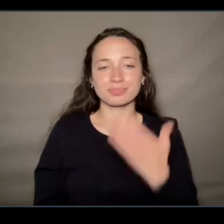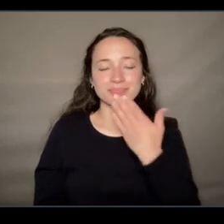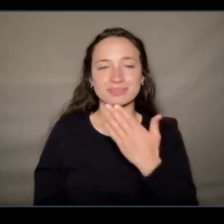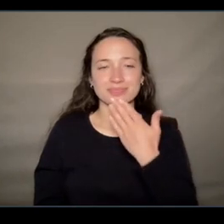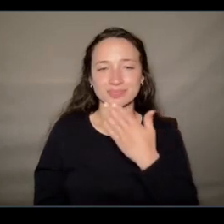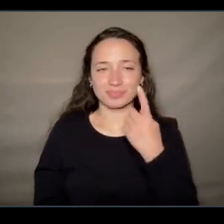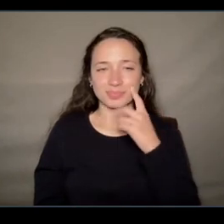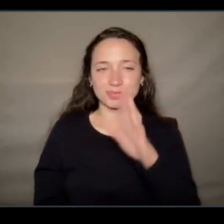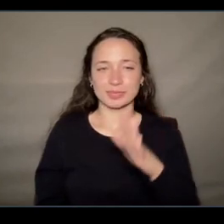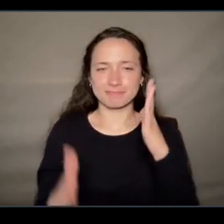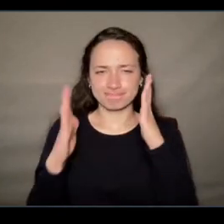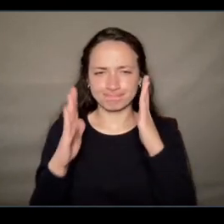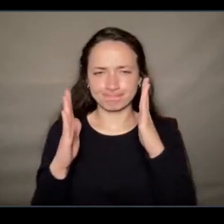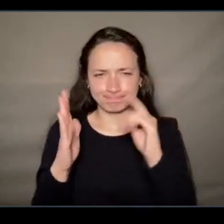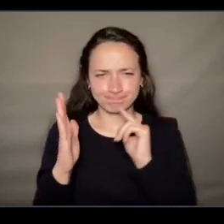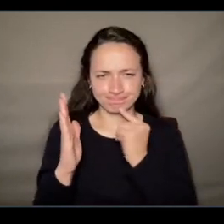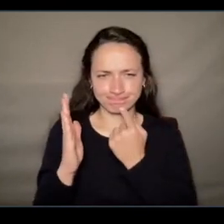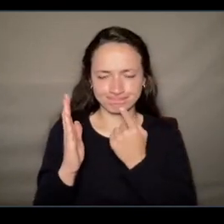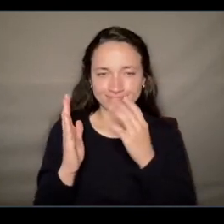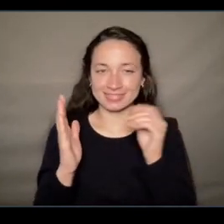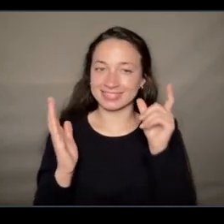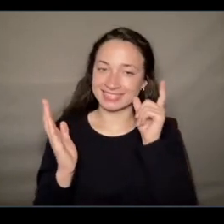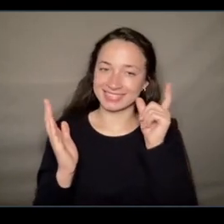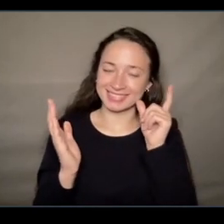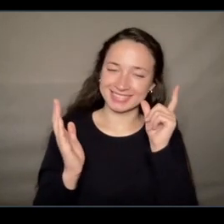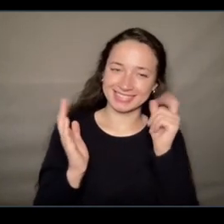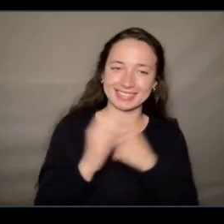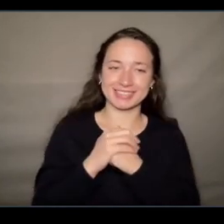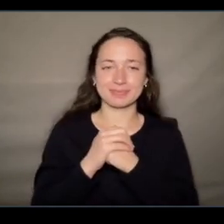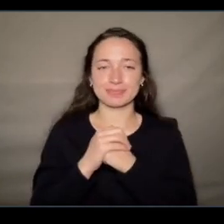So thank you for your concentration and listening.